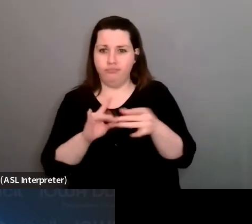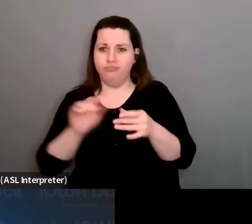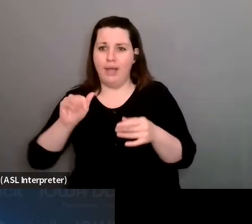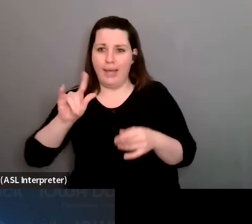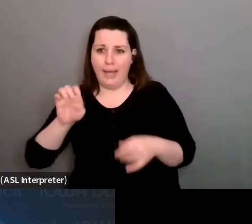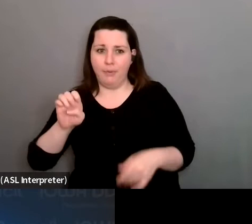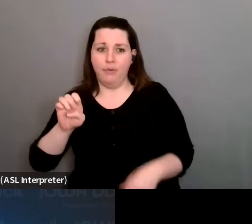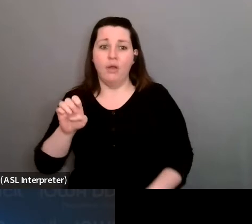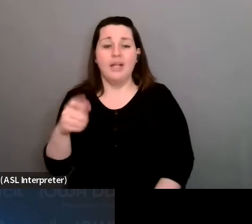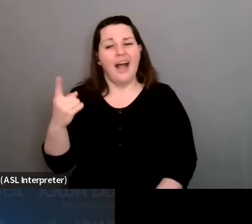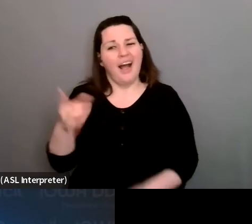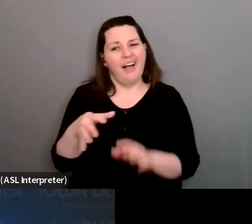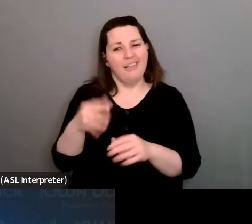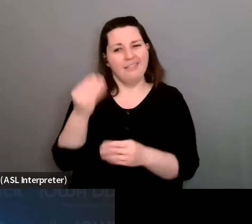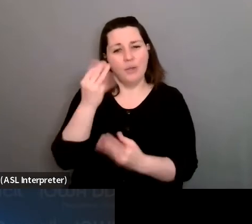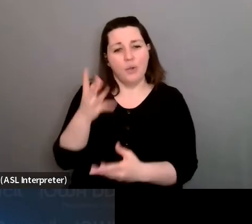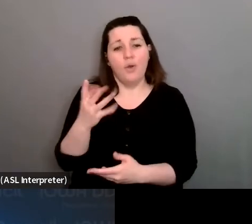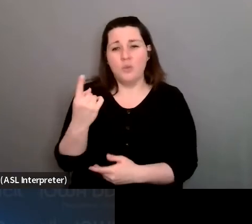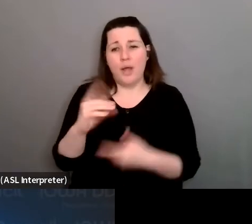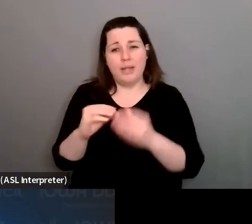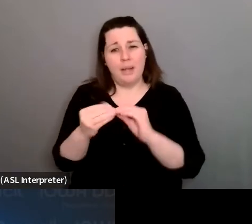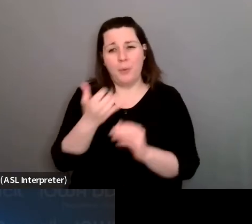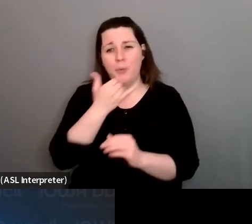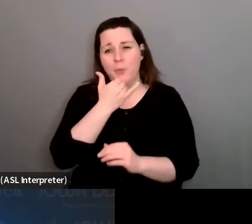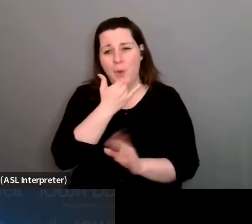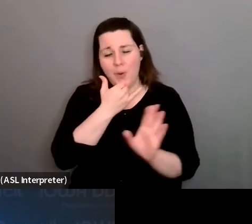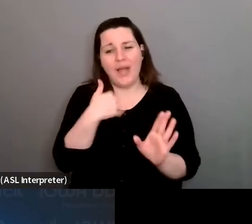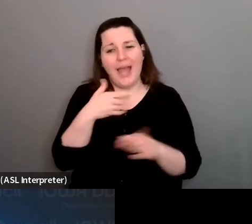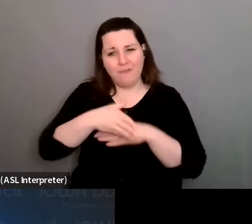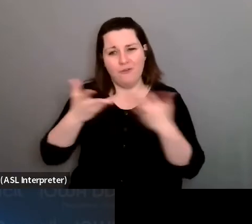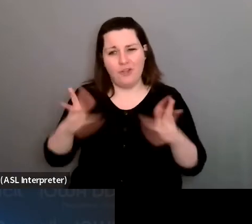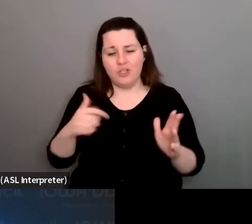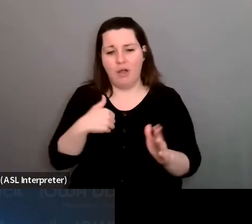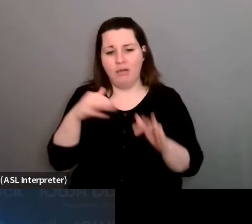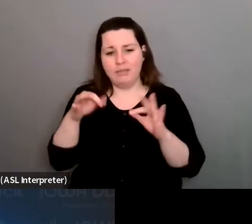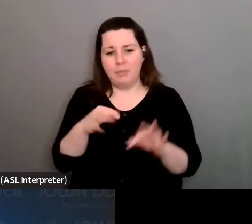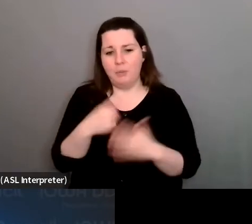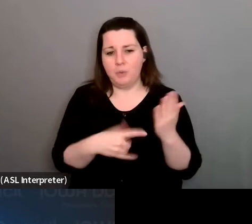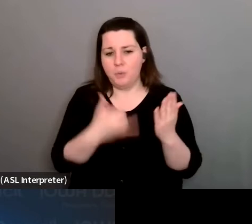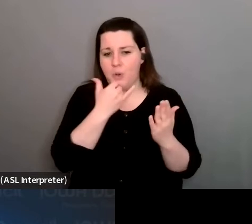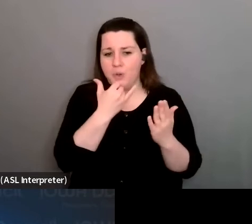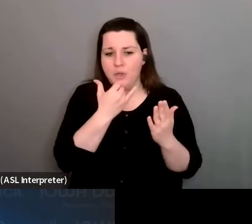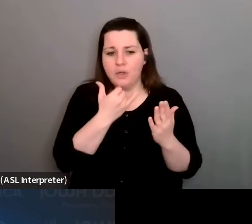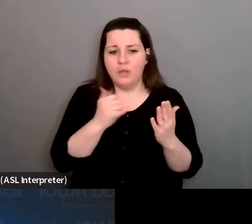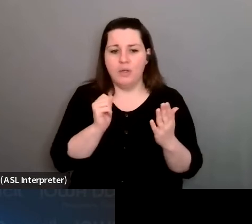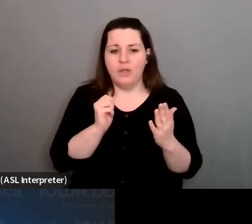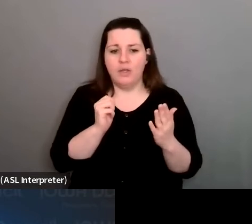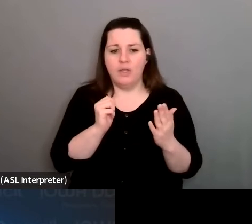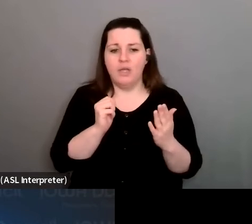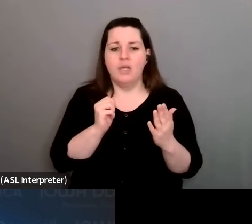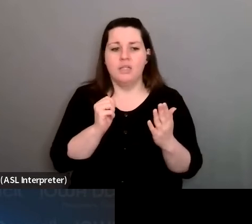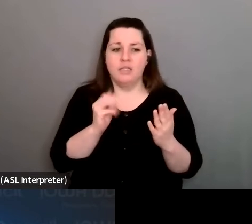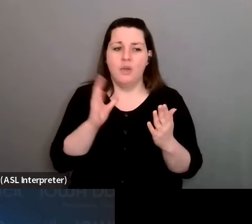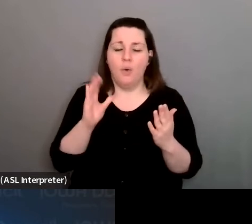one disclaimer. There's a number that's wrong in there that I'll share with you afterwards what's wrong or it's an updated number. It's a number that